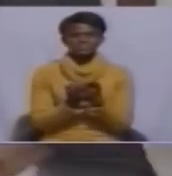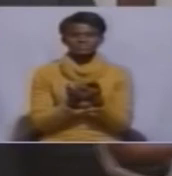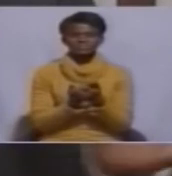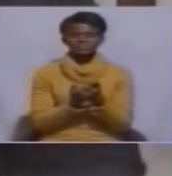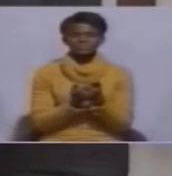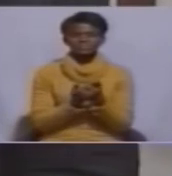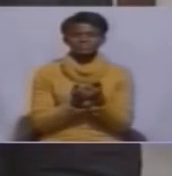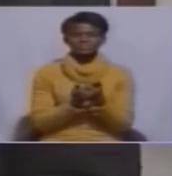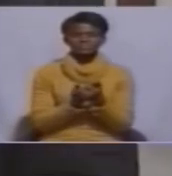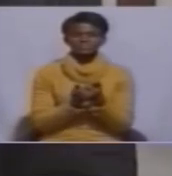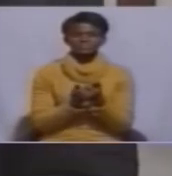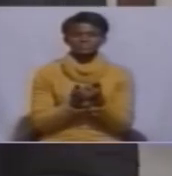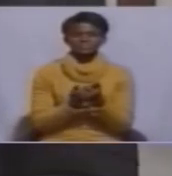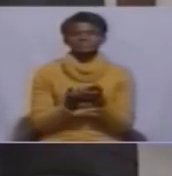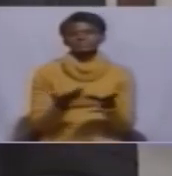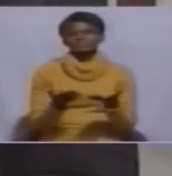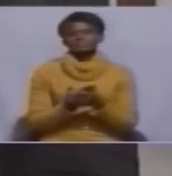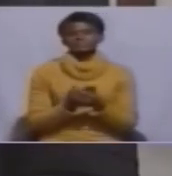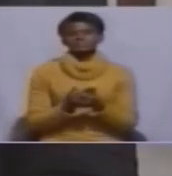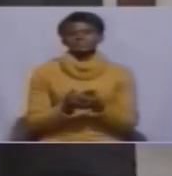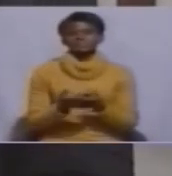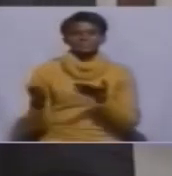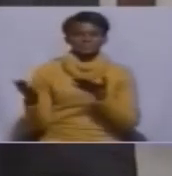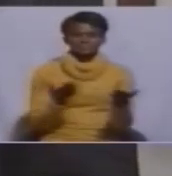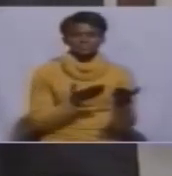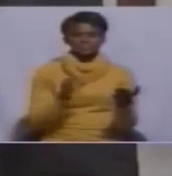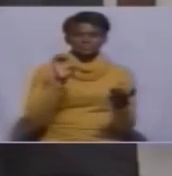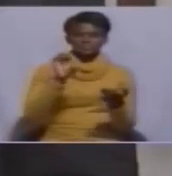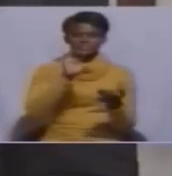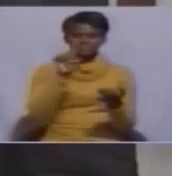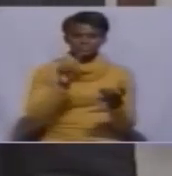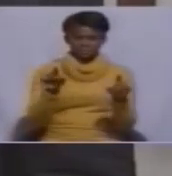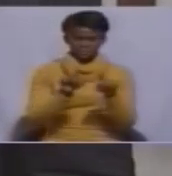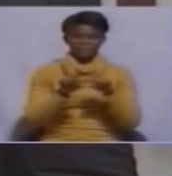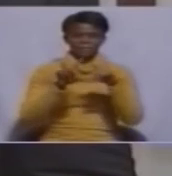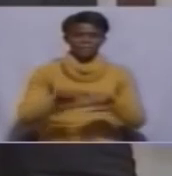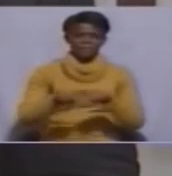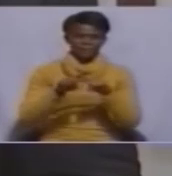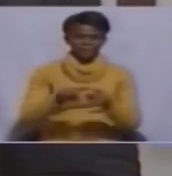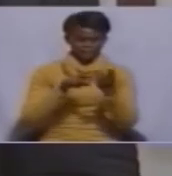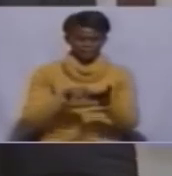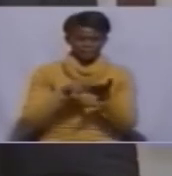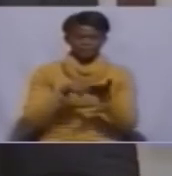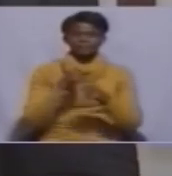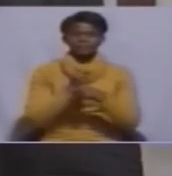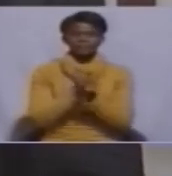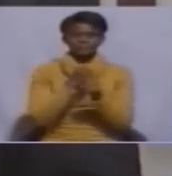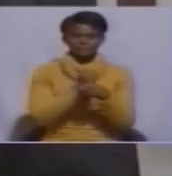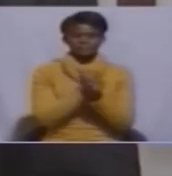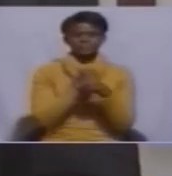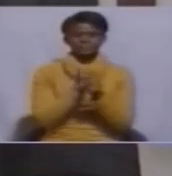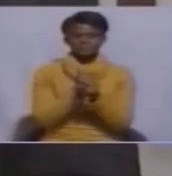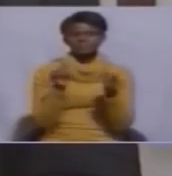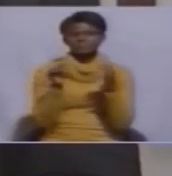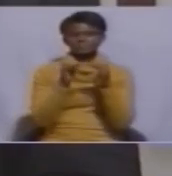they can easily approach the ECZ, and depending on the representations they'll make, I'm sure it will be addressed at that